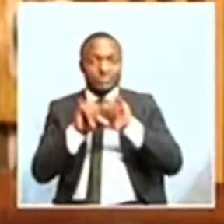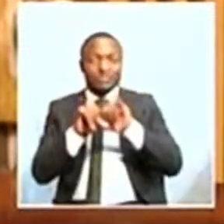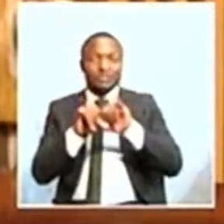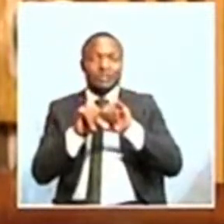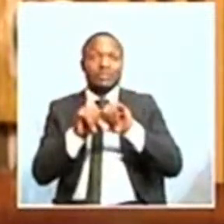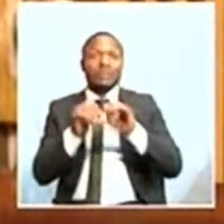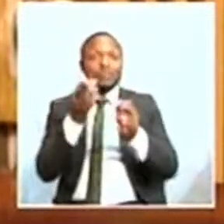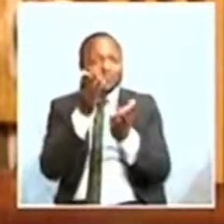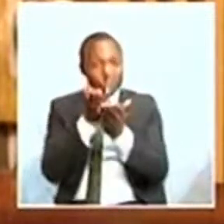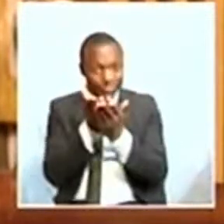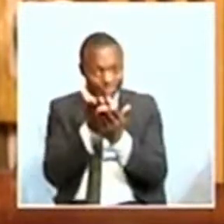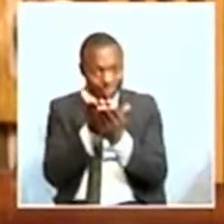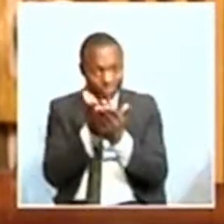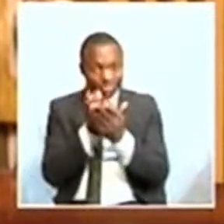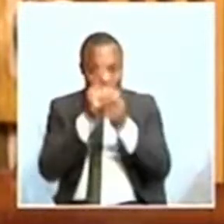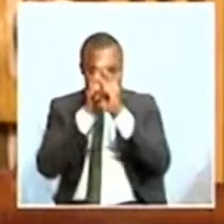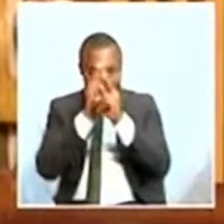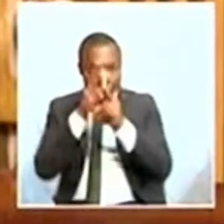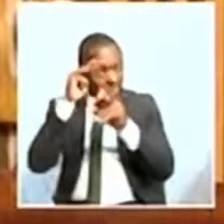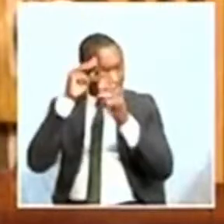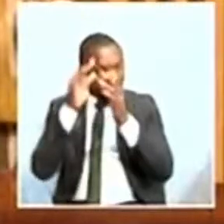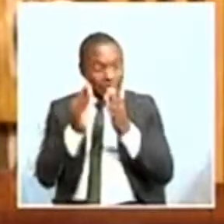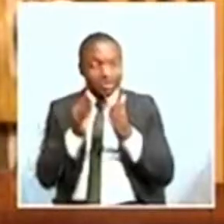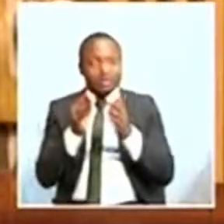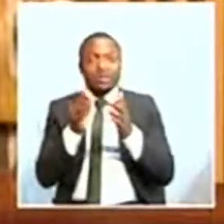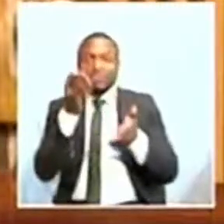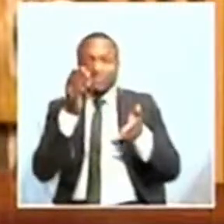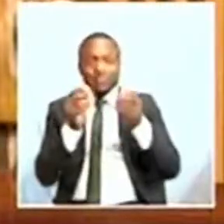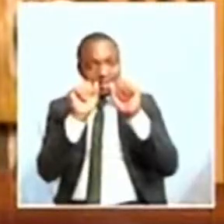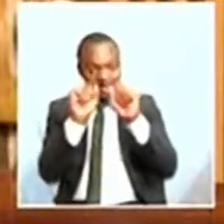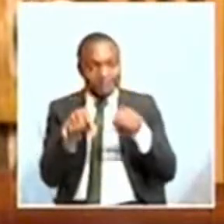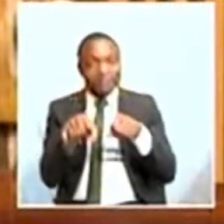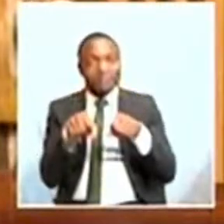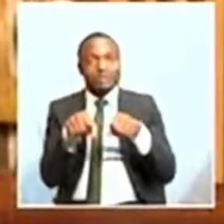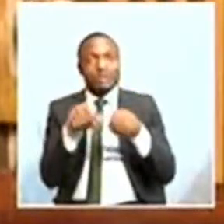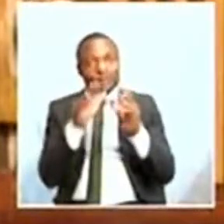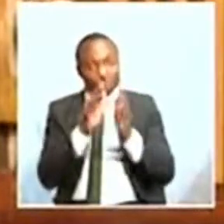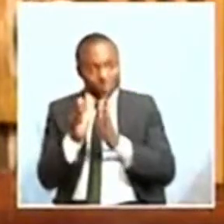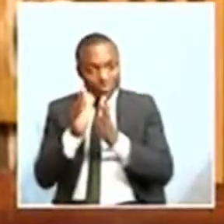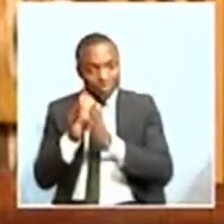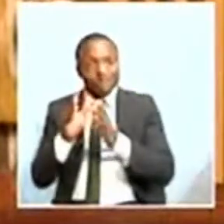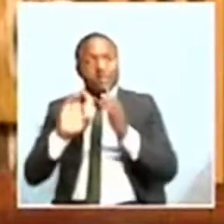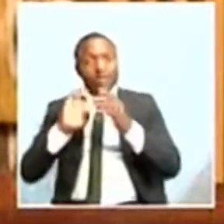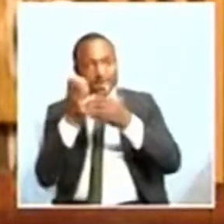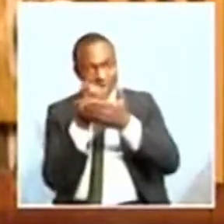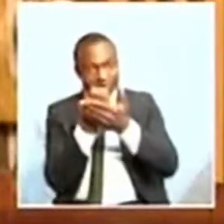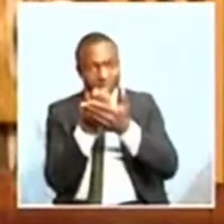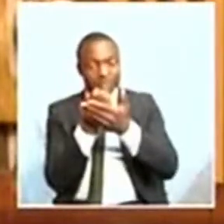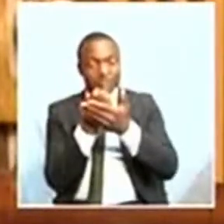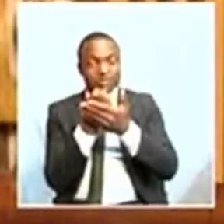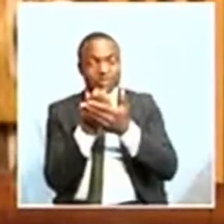did suggest to the Honourable Minister that maybe he could organize an engagement